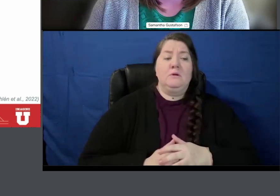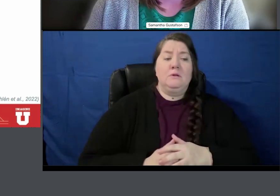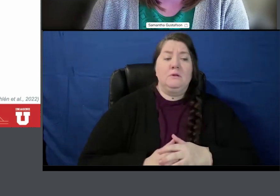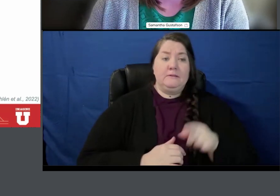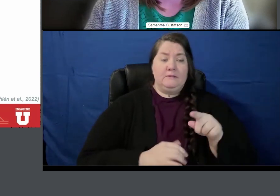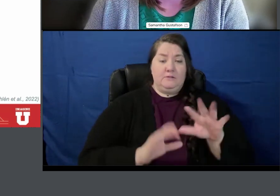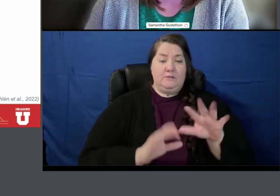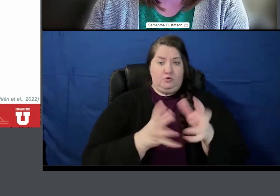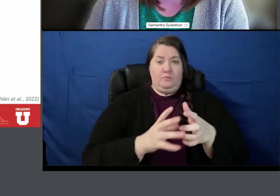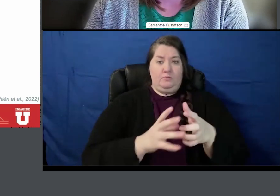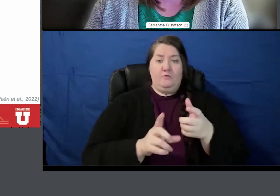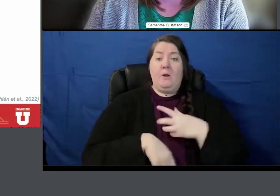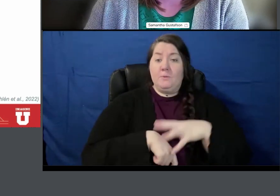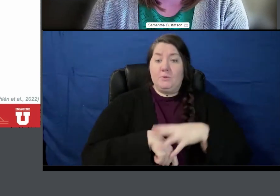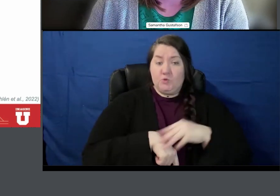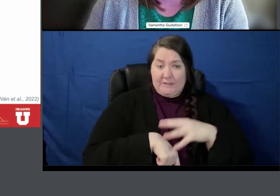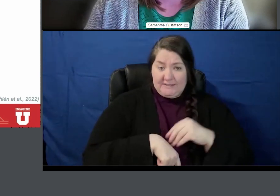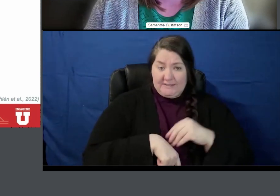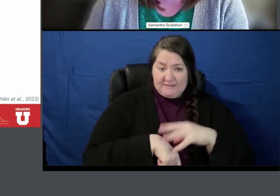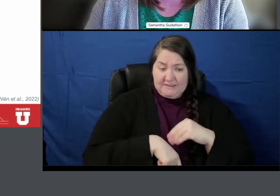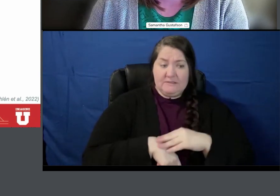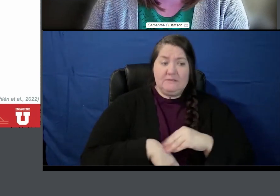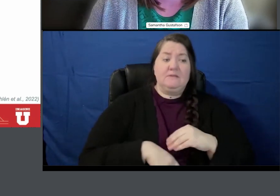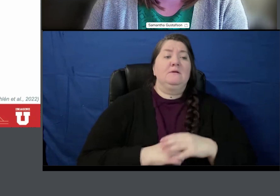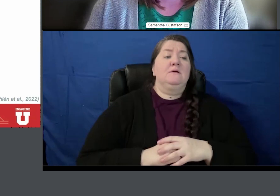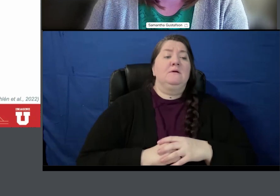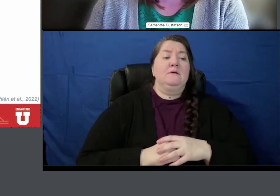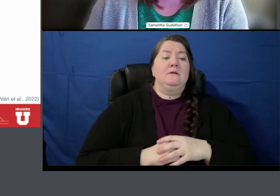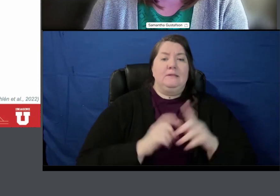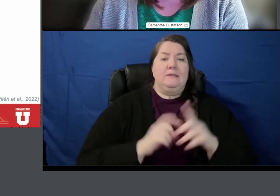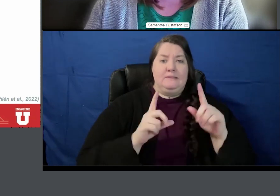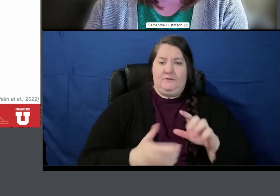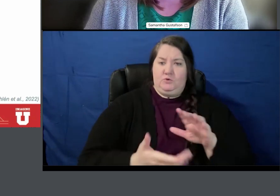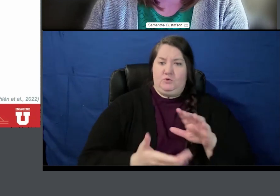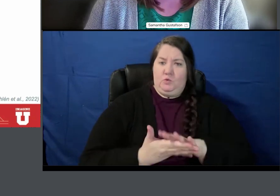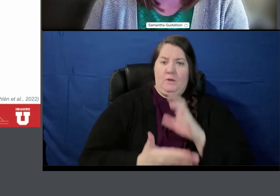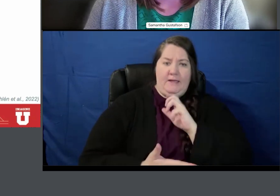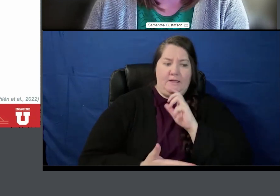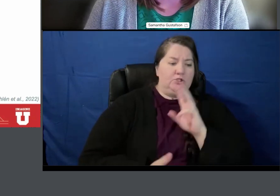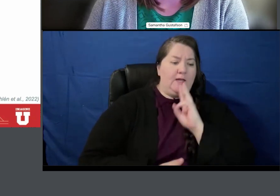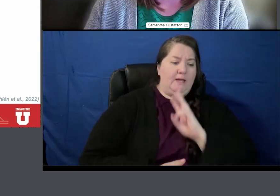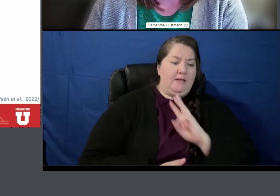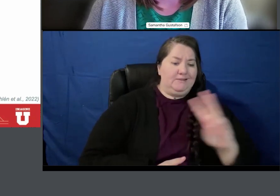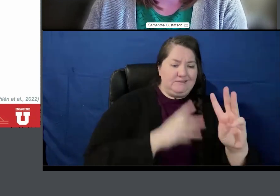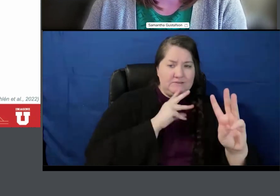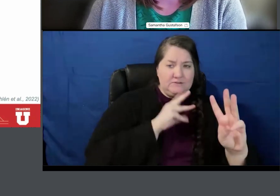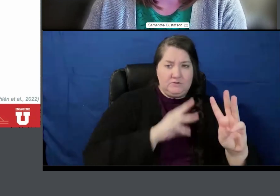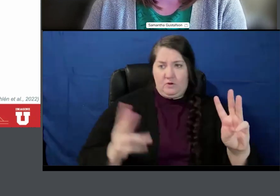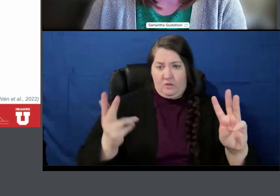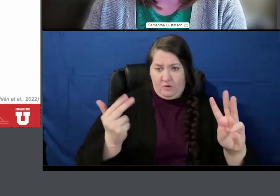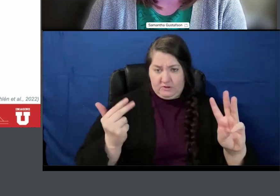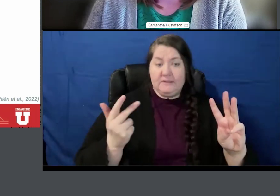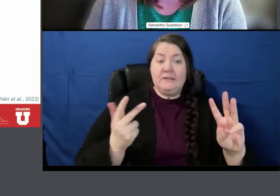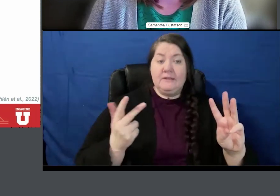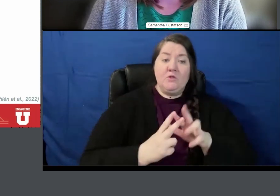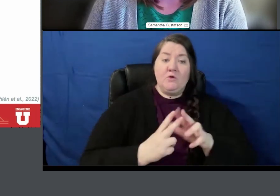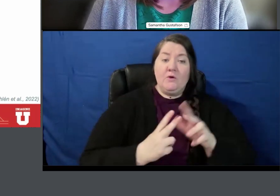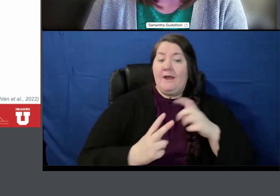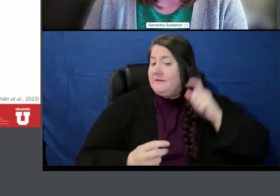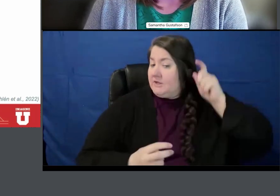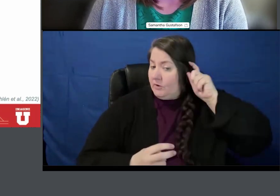out of Sweden tested school age children, so 6 to 13-year-olds, who either used hearing aids or cochlear